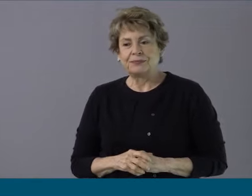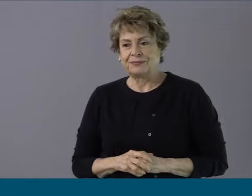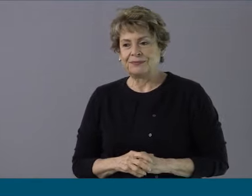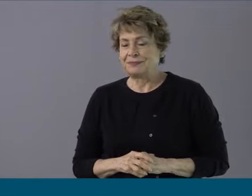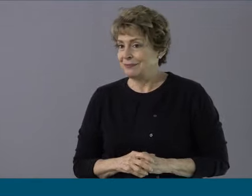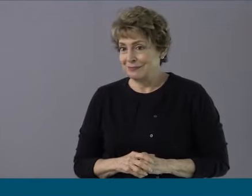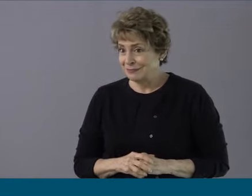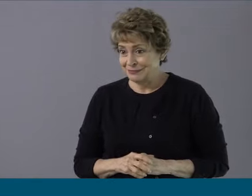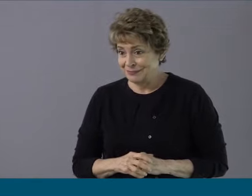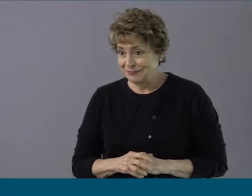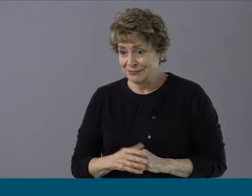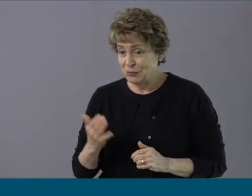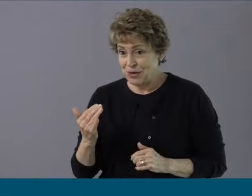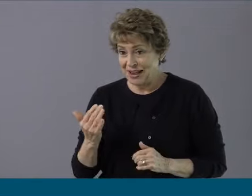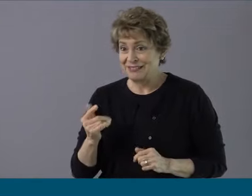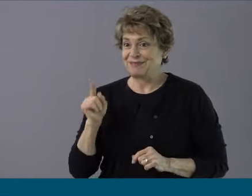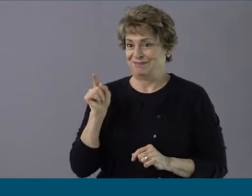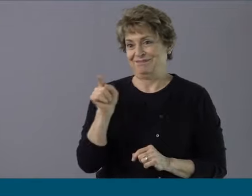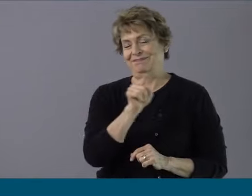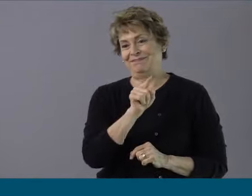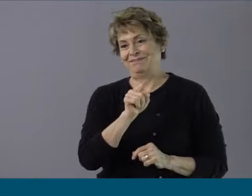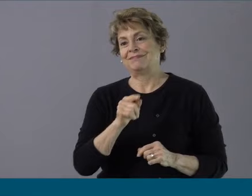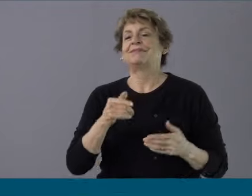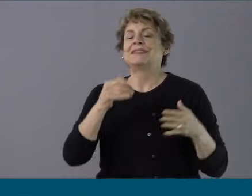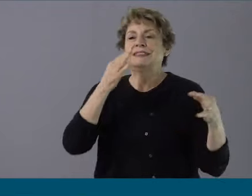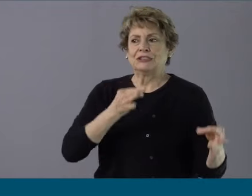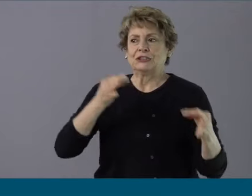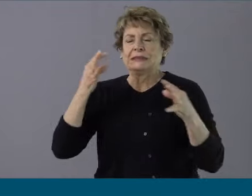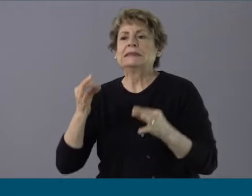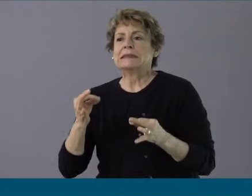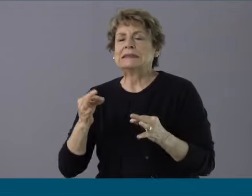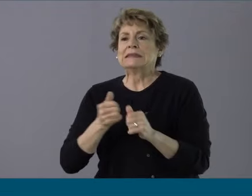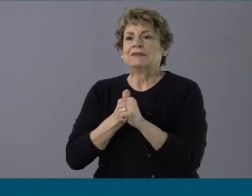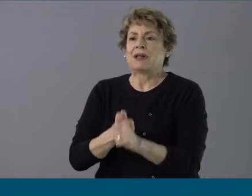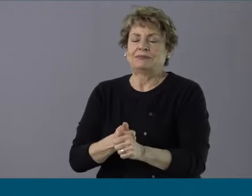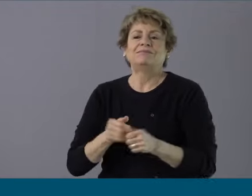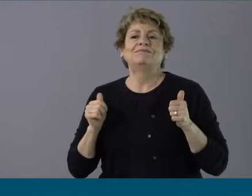that Arizonans are making around the state. Thank you.